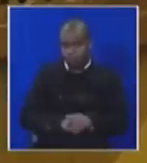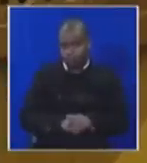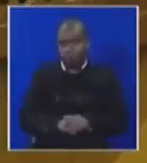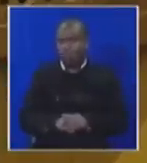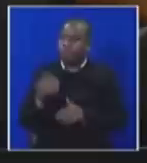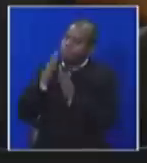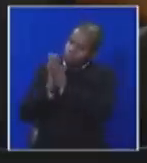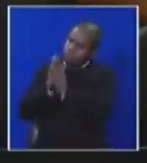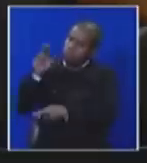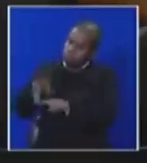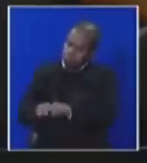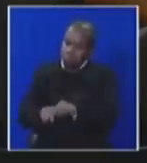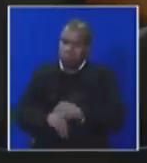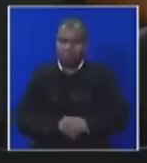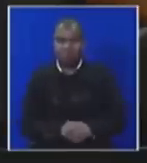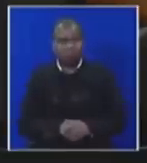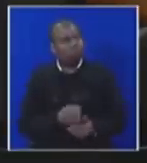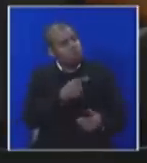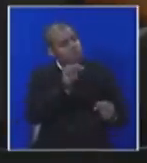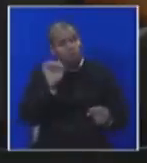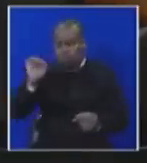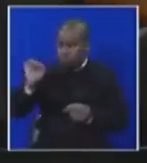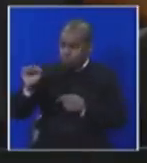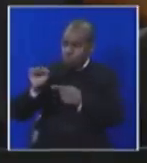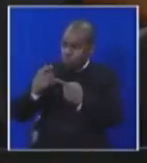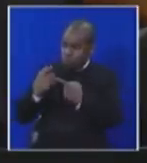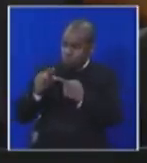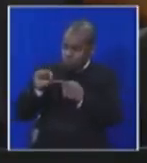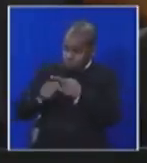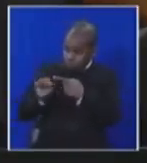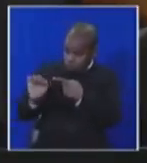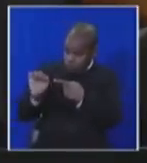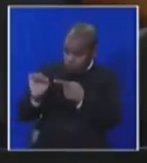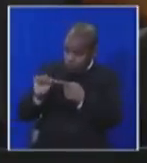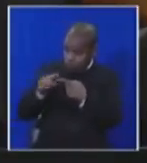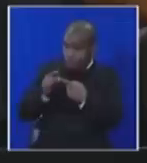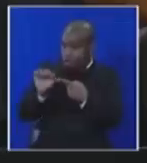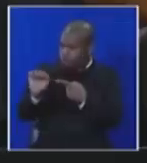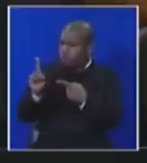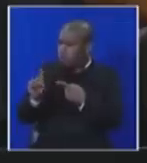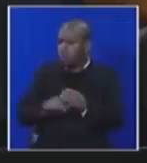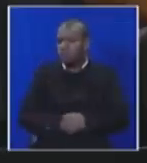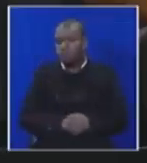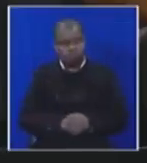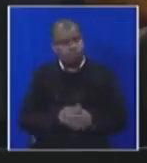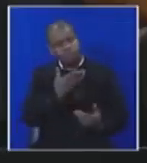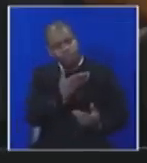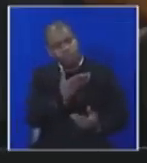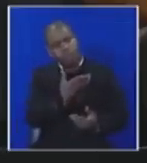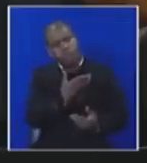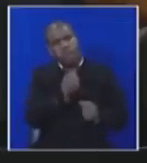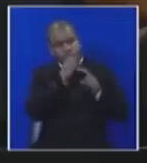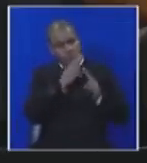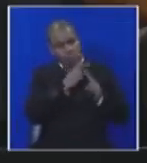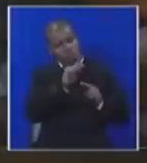take your seat, sir. What's your point of order, Honourable Member? Perhaps Honourable Trollip's absence in the